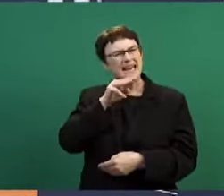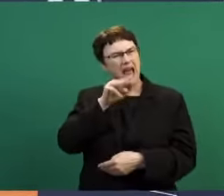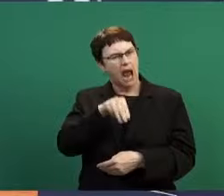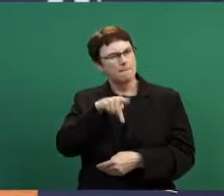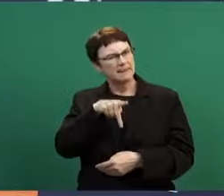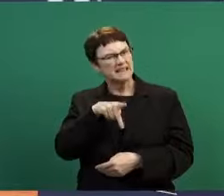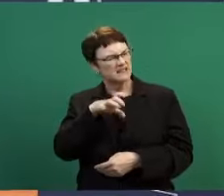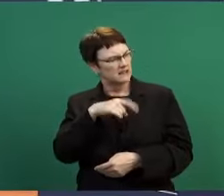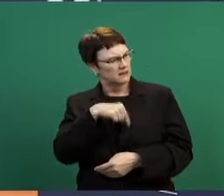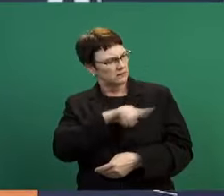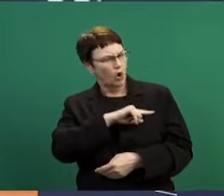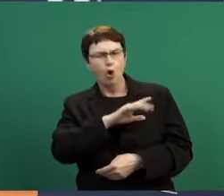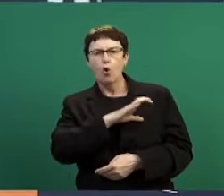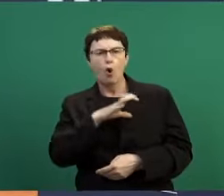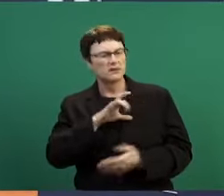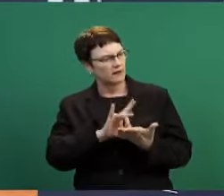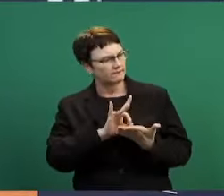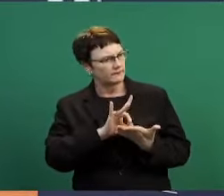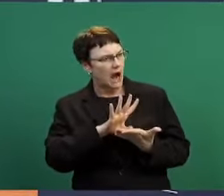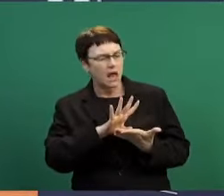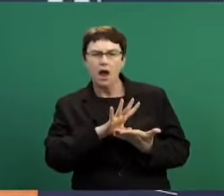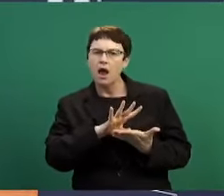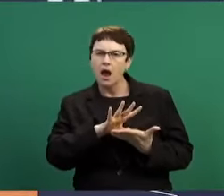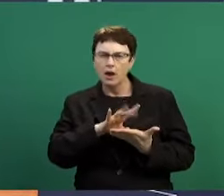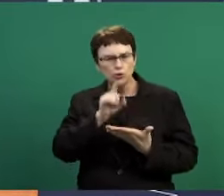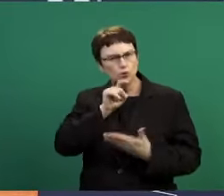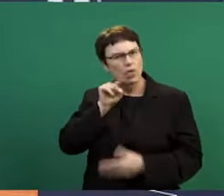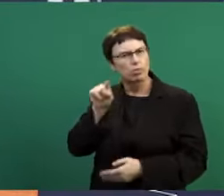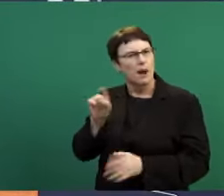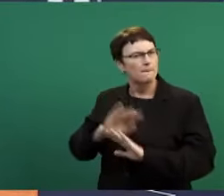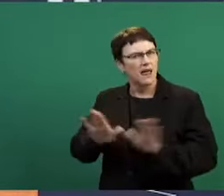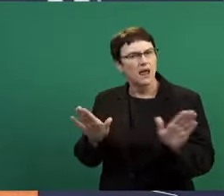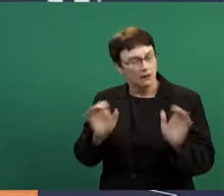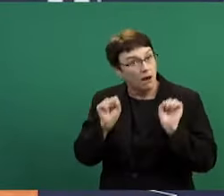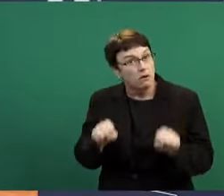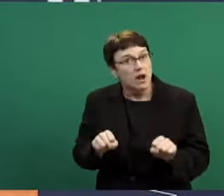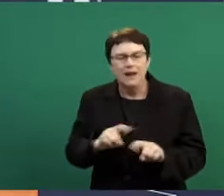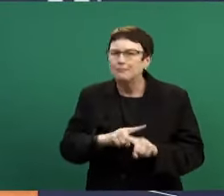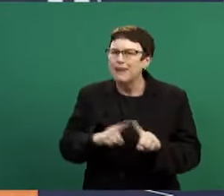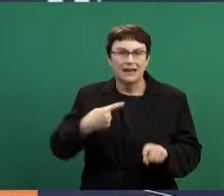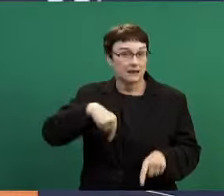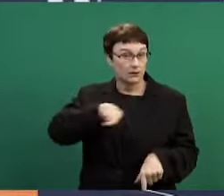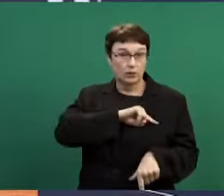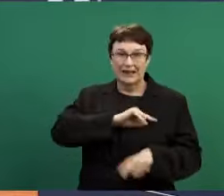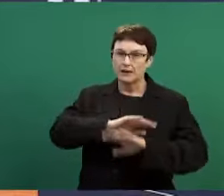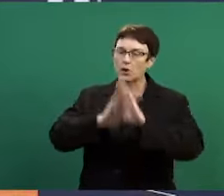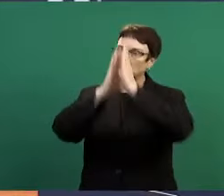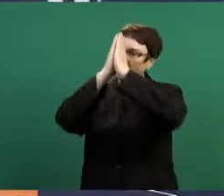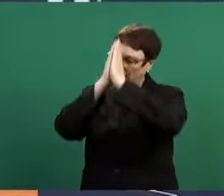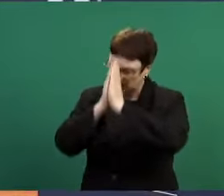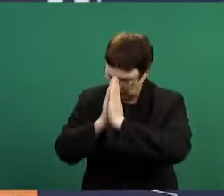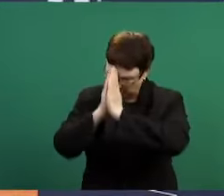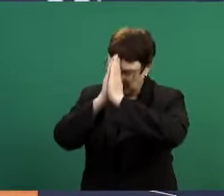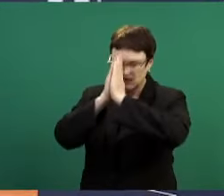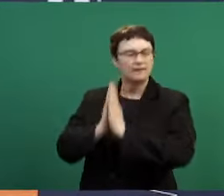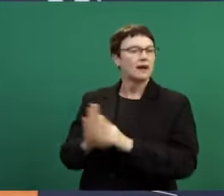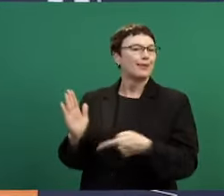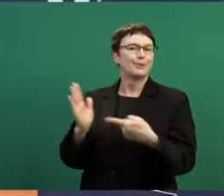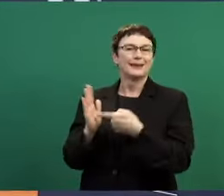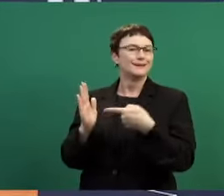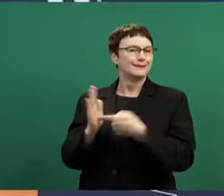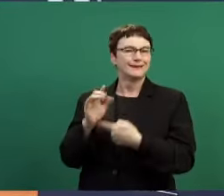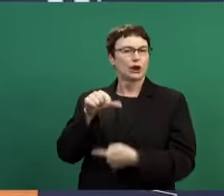not what we are about to do. And as such, to the extent the QPM says there might be